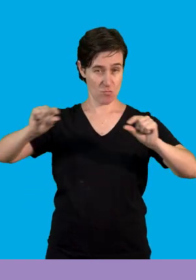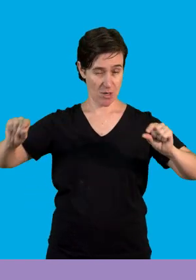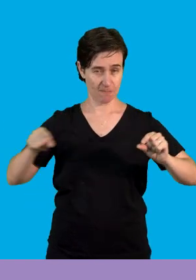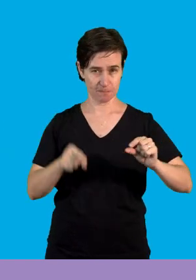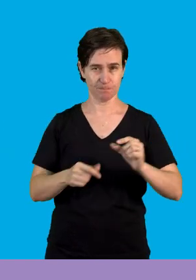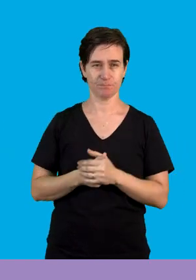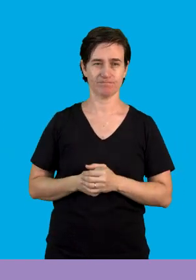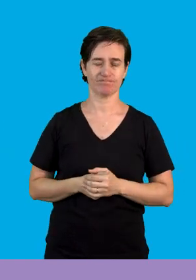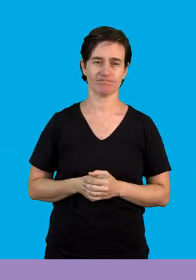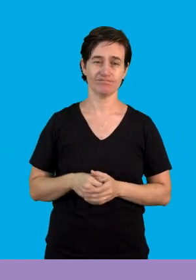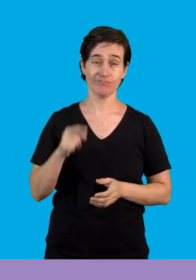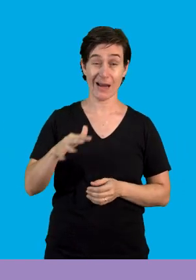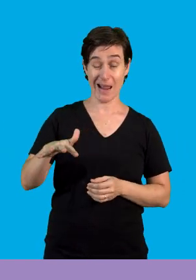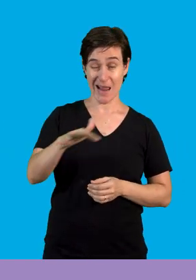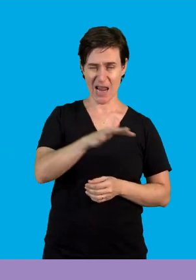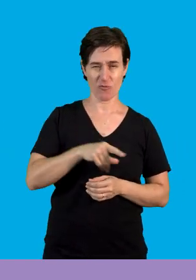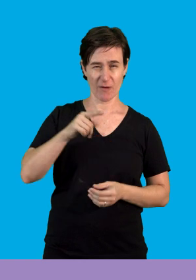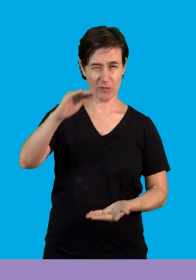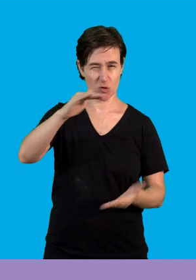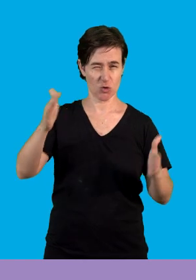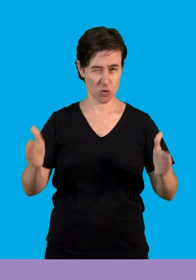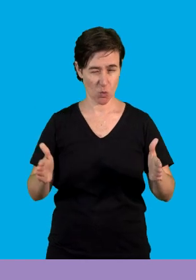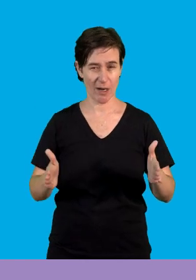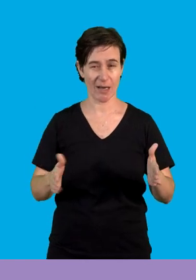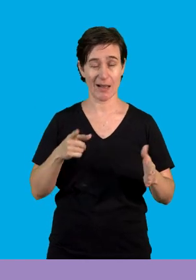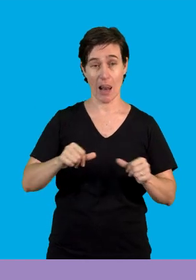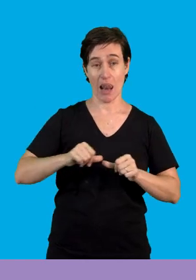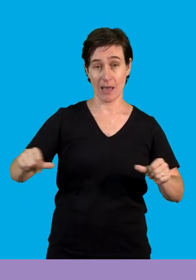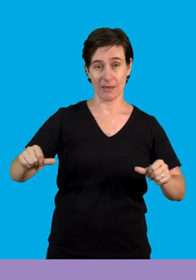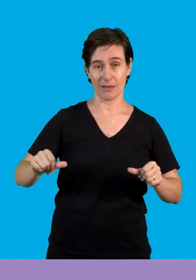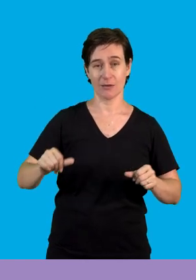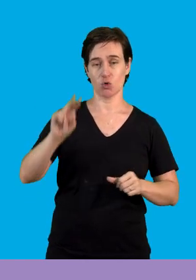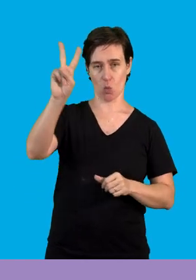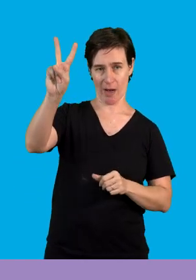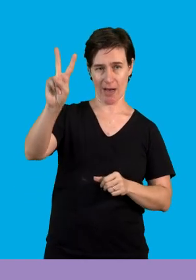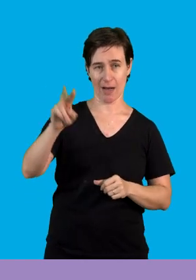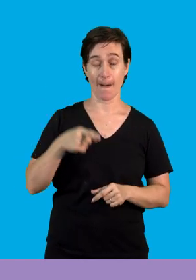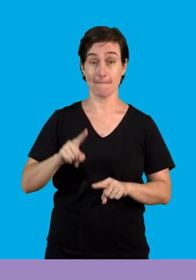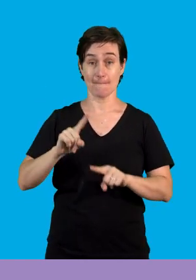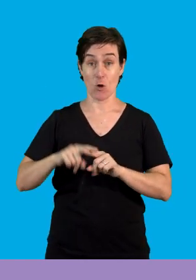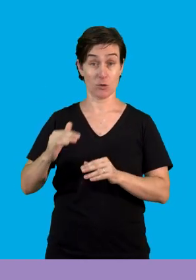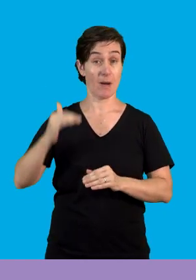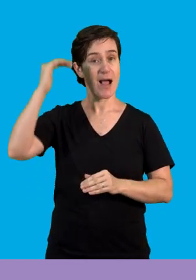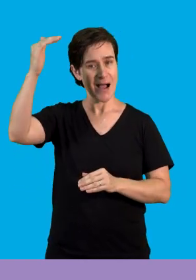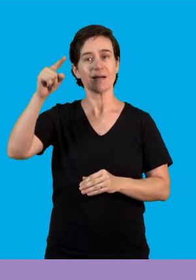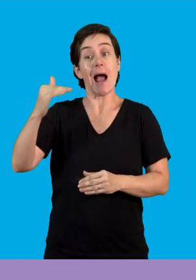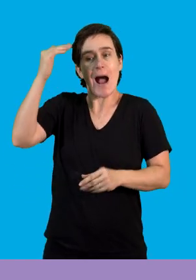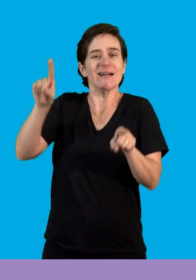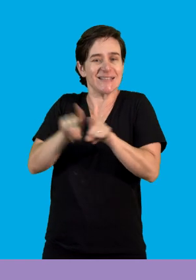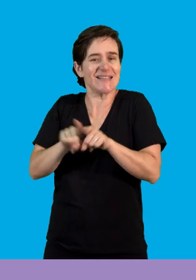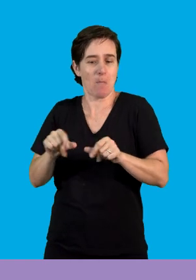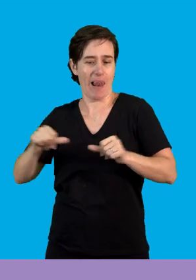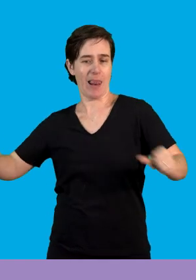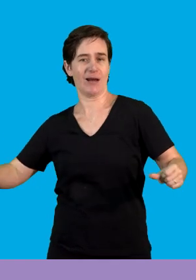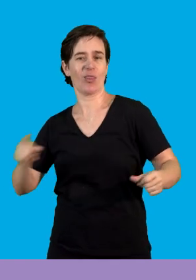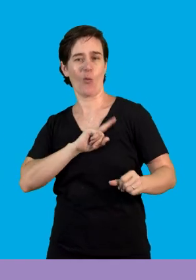remember, the area of a square is the length squared. Now, when we multiply that with the height, which is also the length, because all